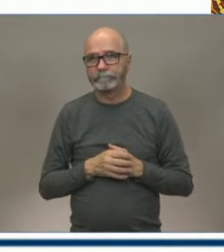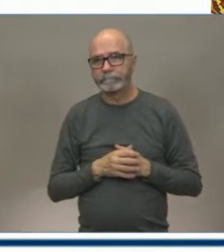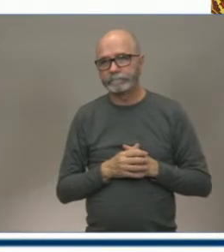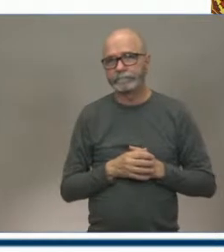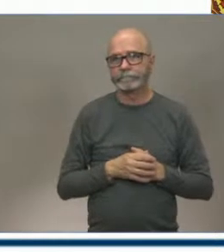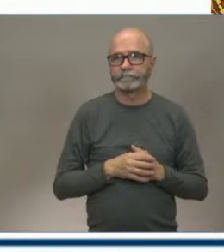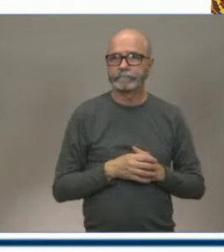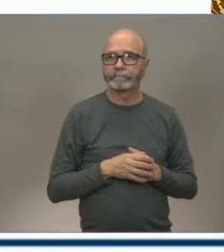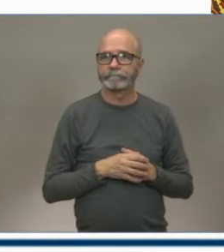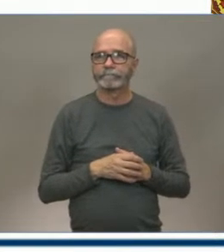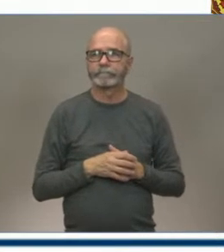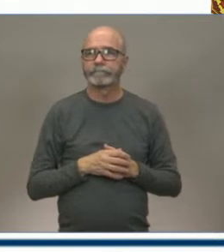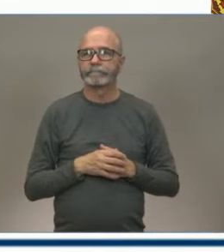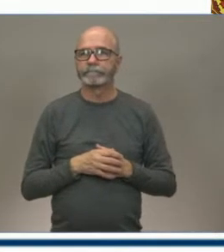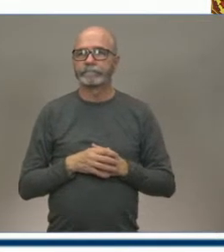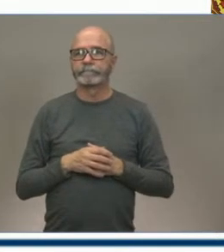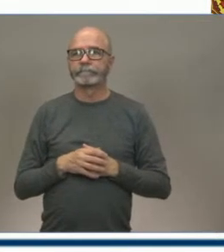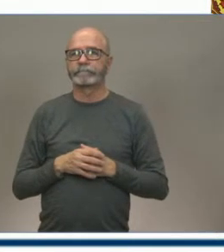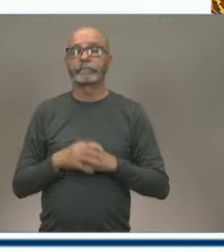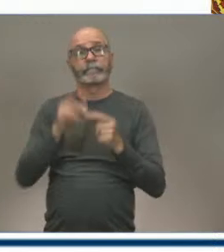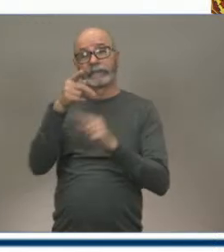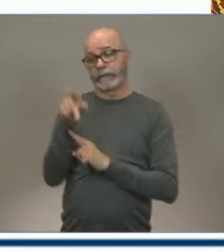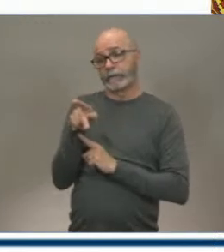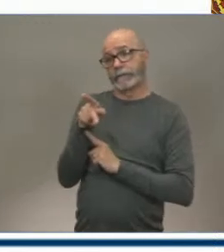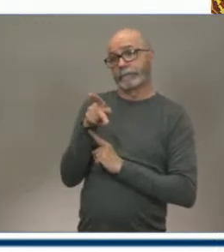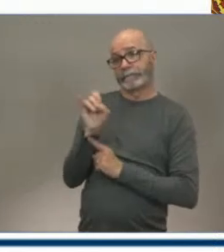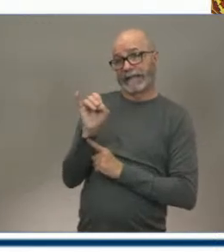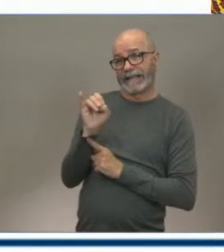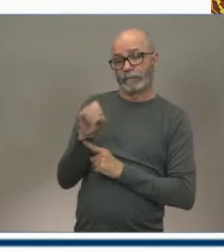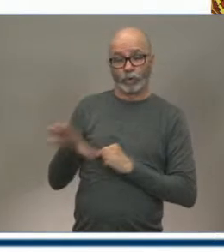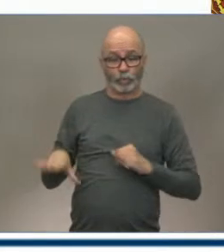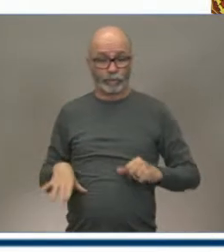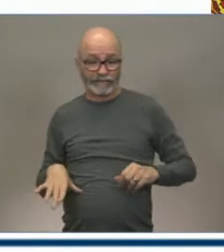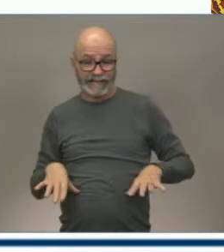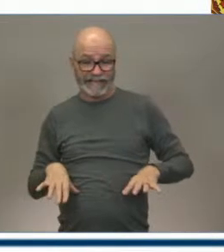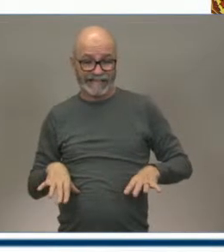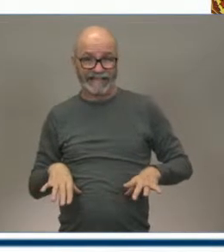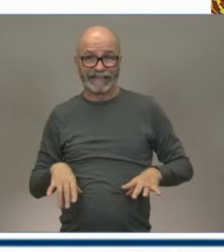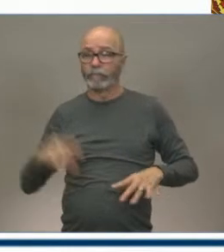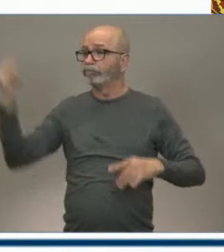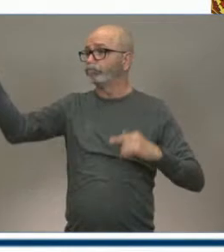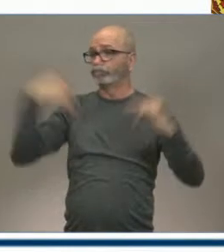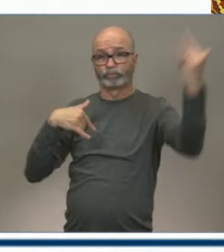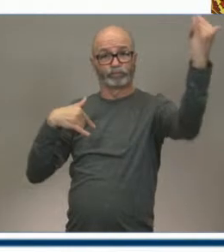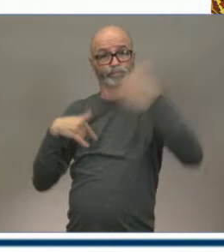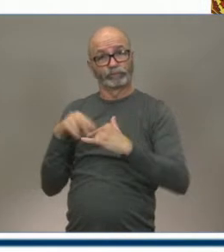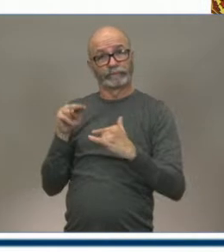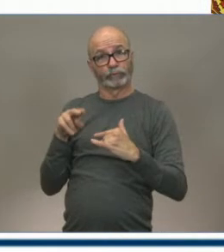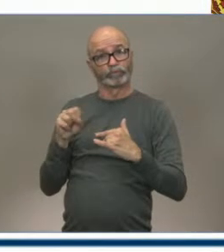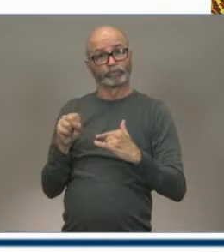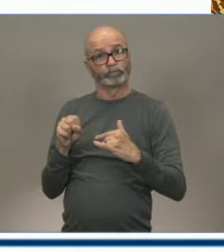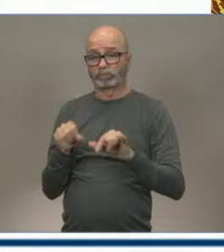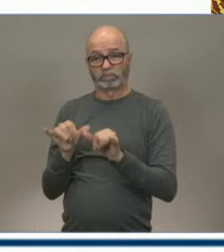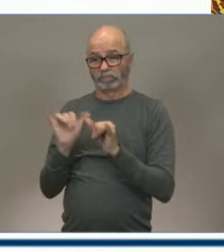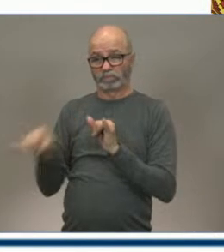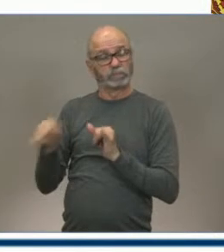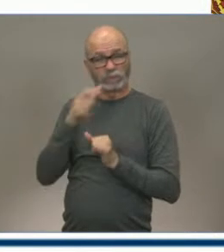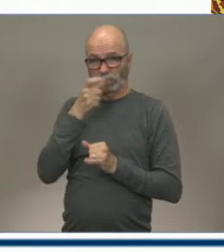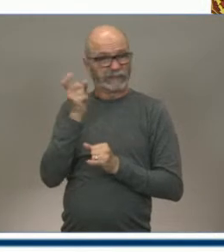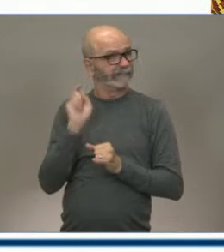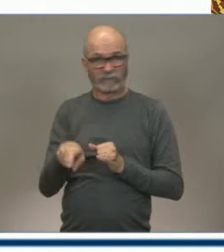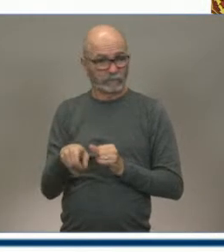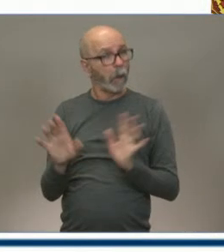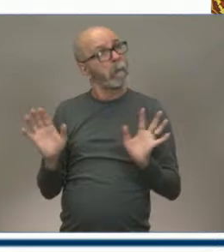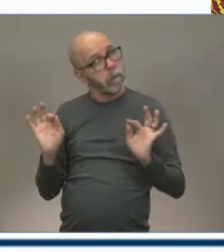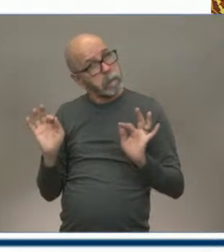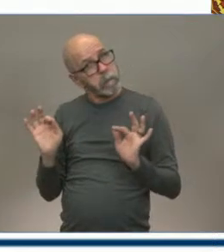PEI or residents of PEI in Newfoundland to travel into the province without having to isolate. Are there any concerns about keeping